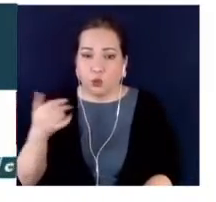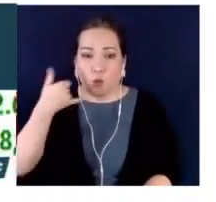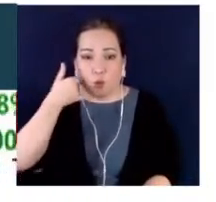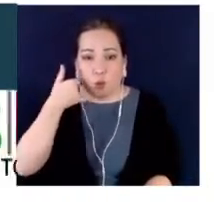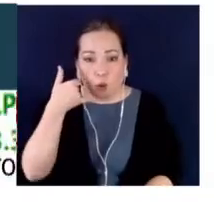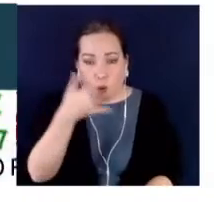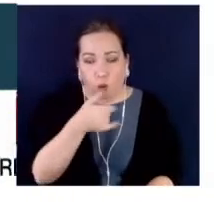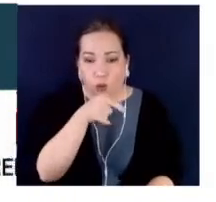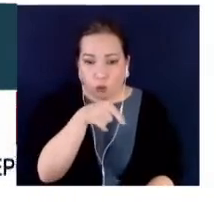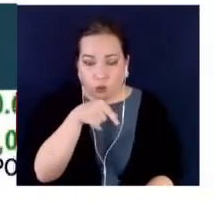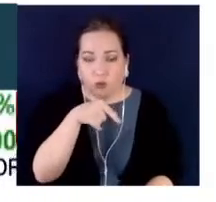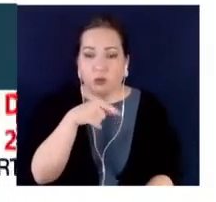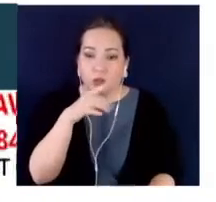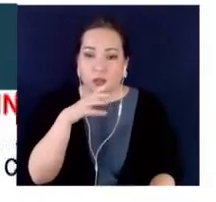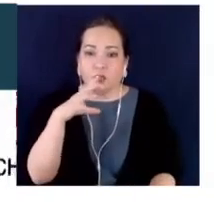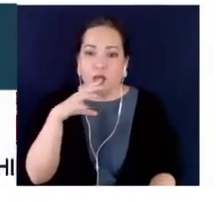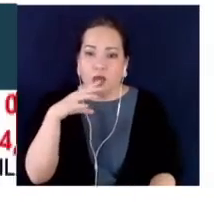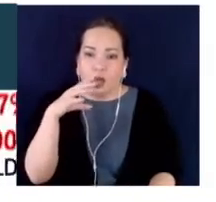you to the